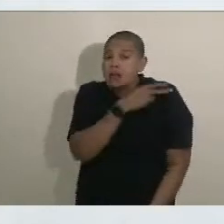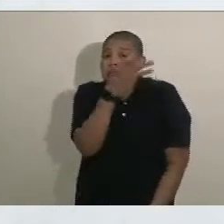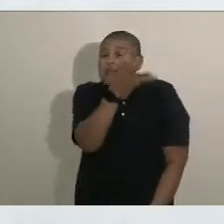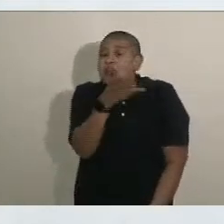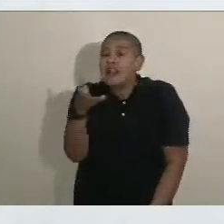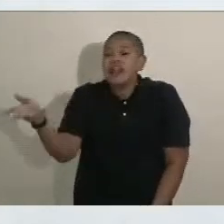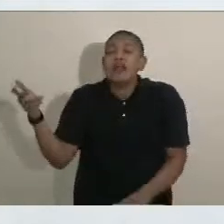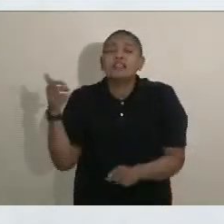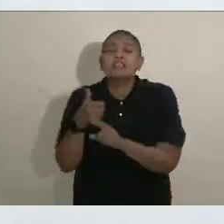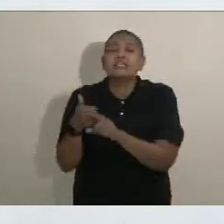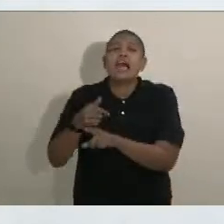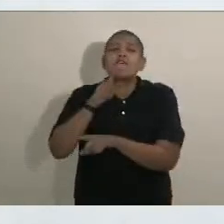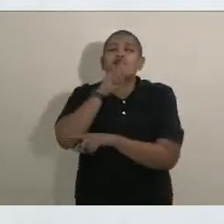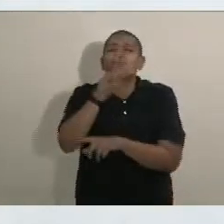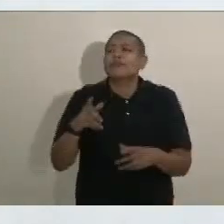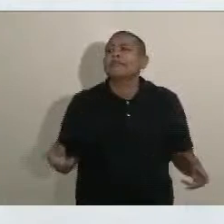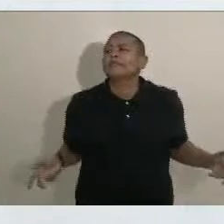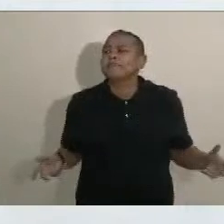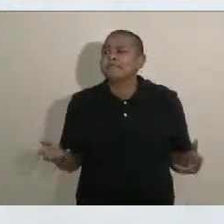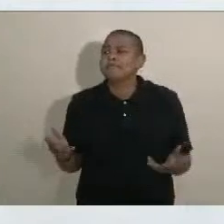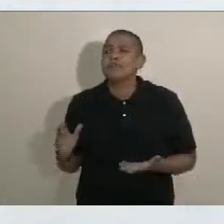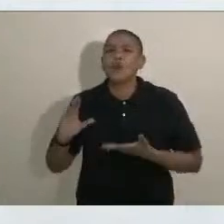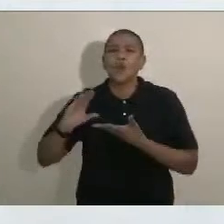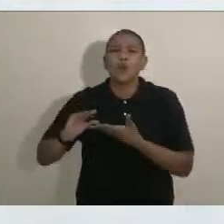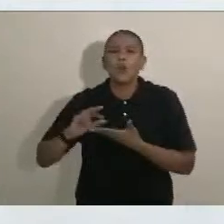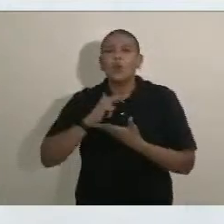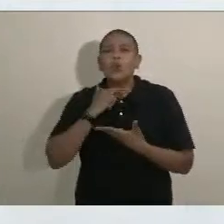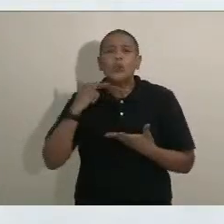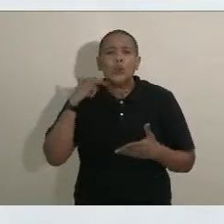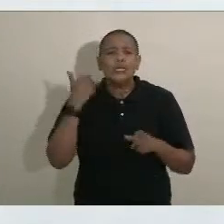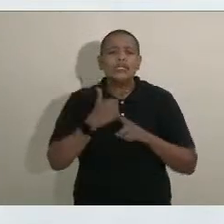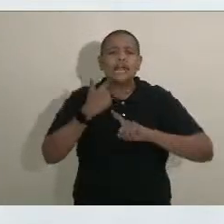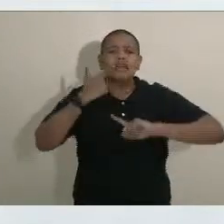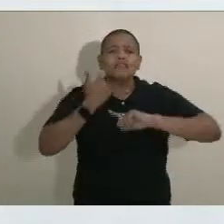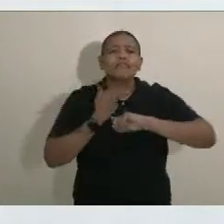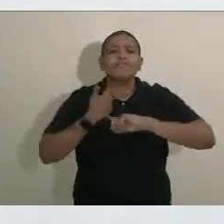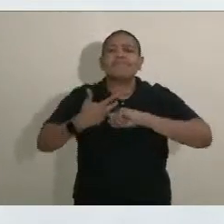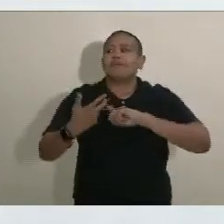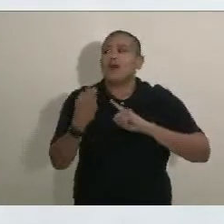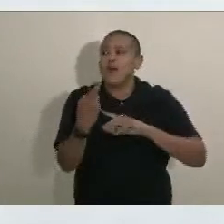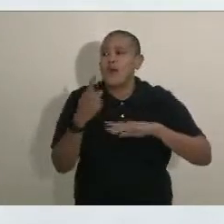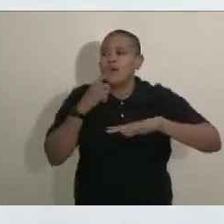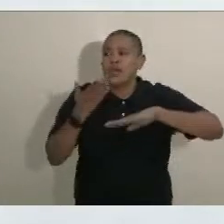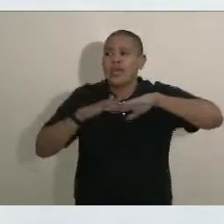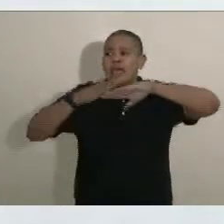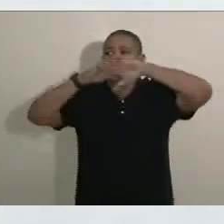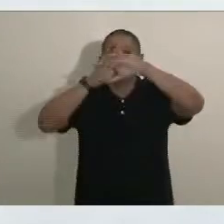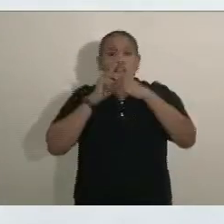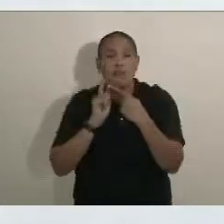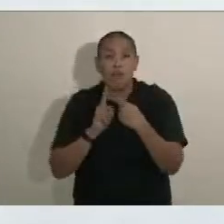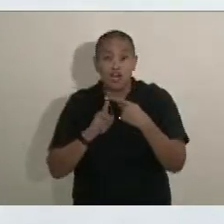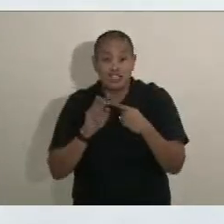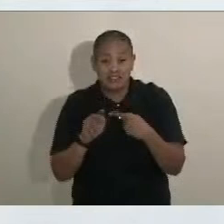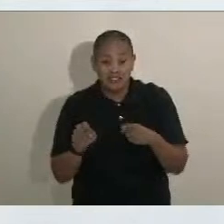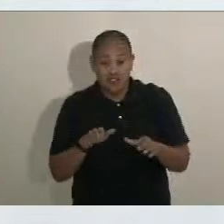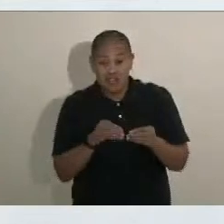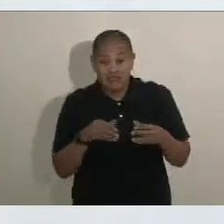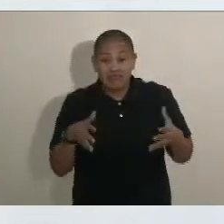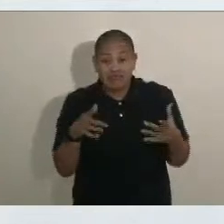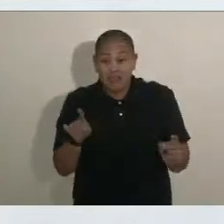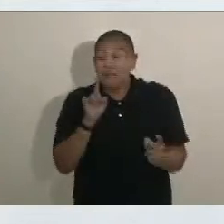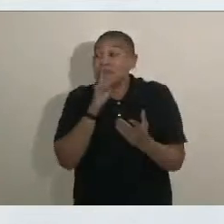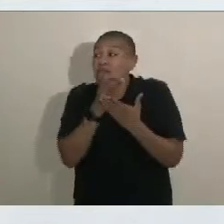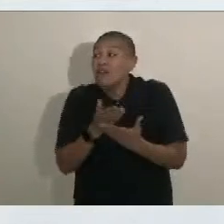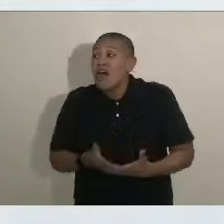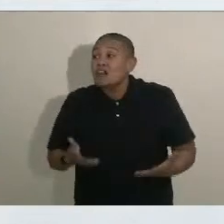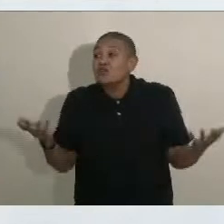hospitalization is at a lower rate of expansion or increase than positivity rate, the facts